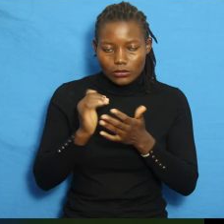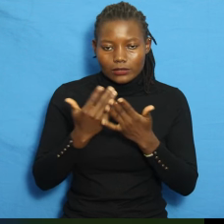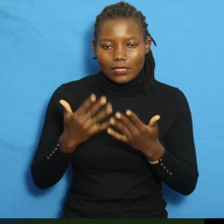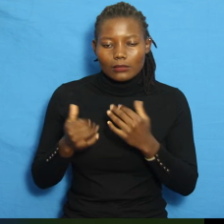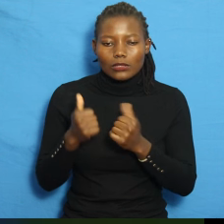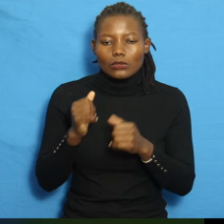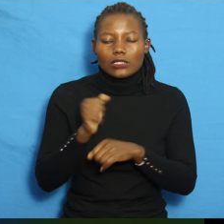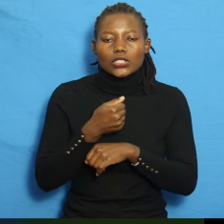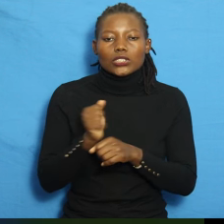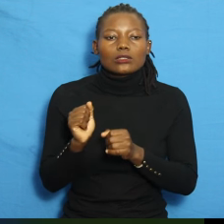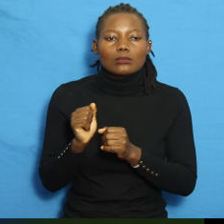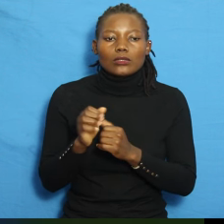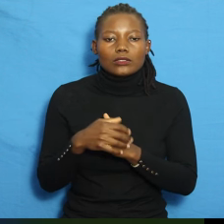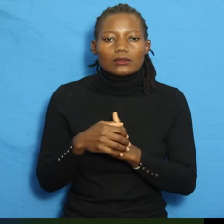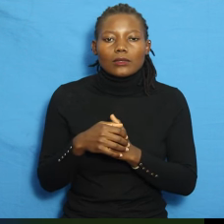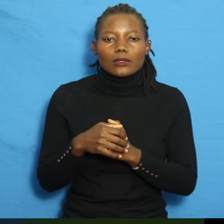that cannot be